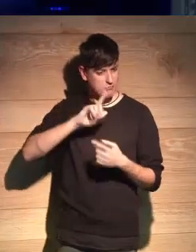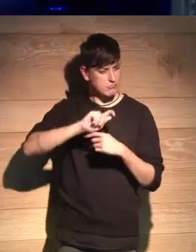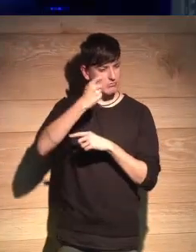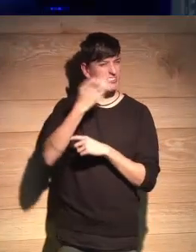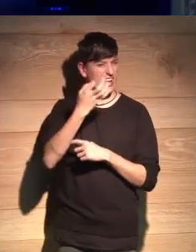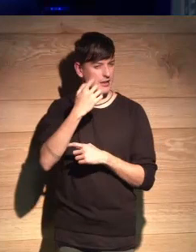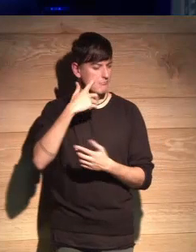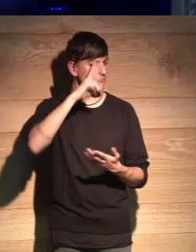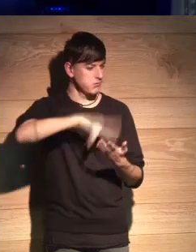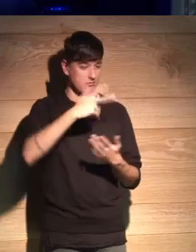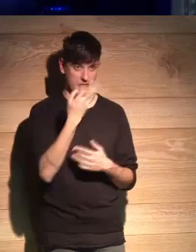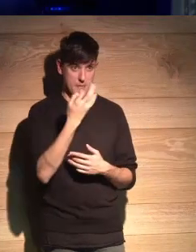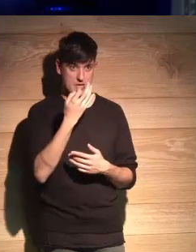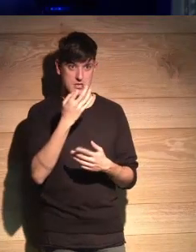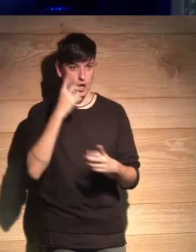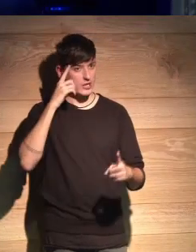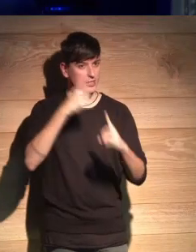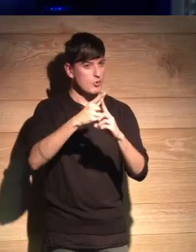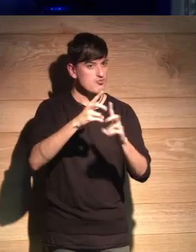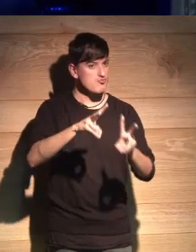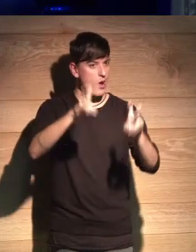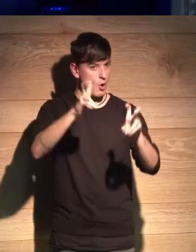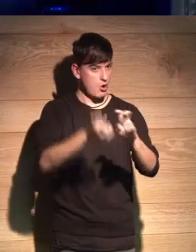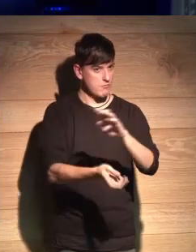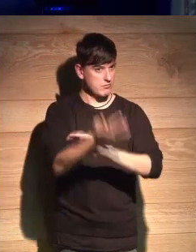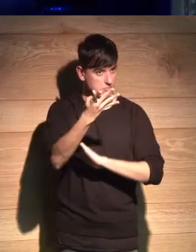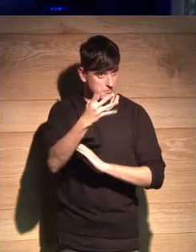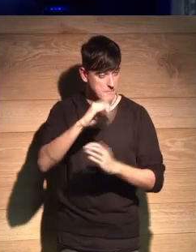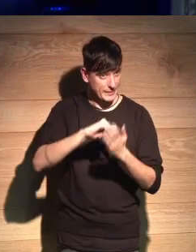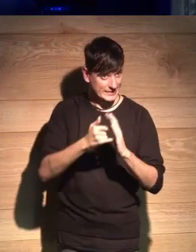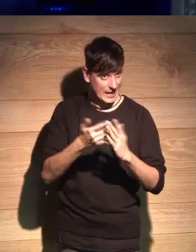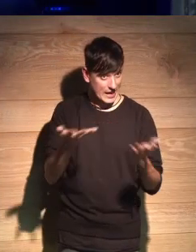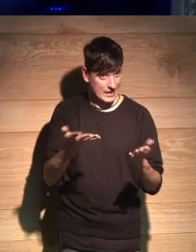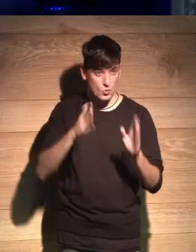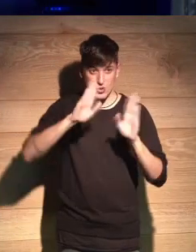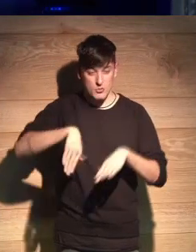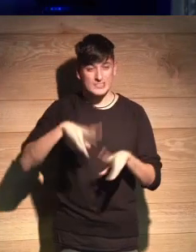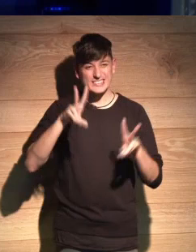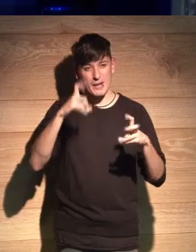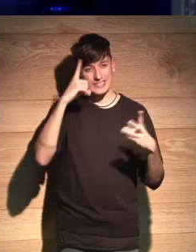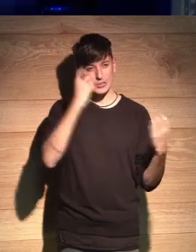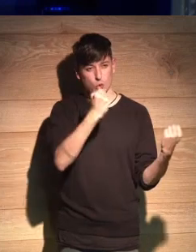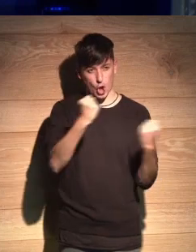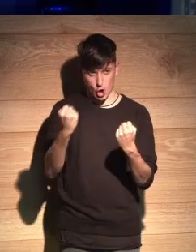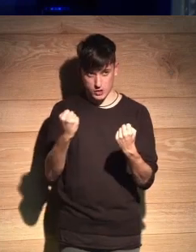have achieved and establish new goals. And I will conclude talking about the role of